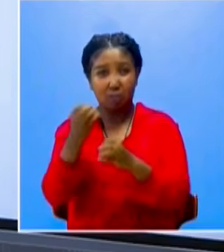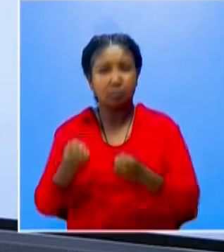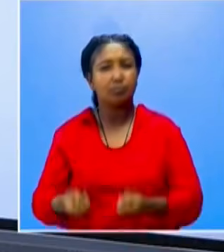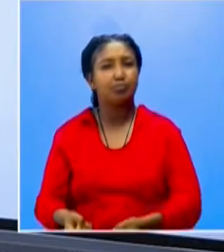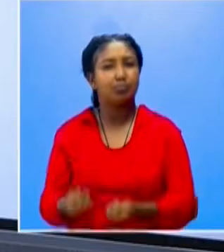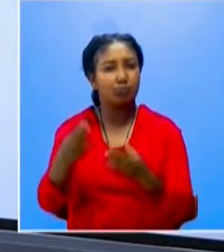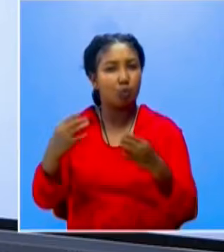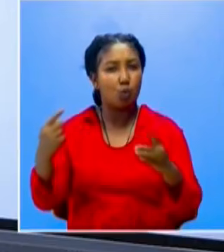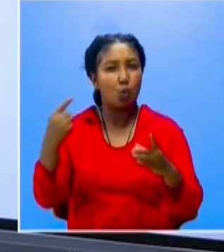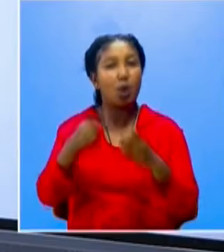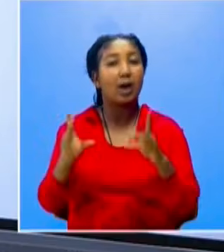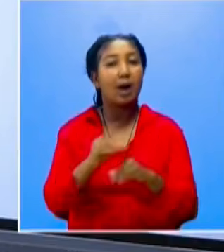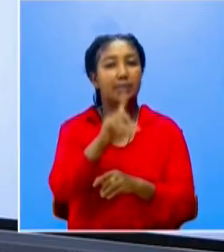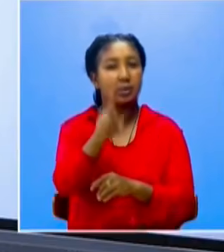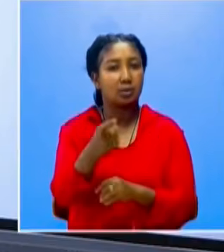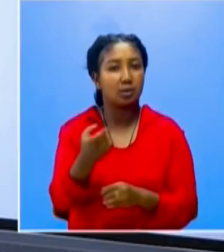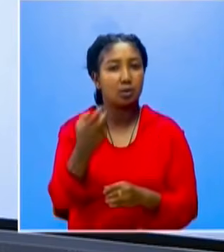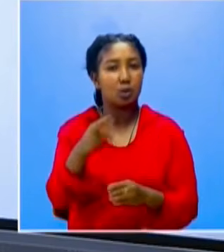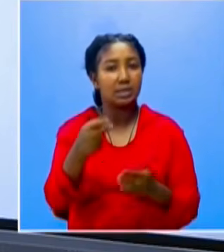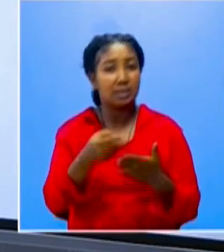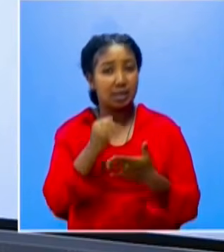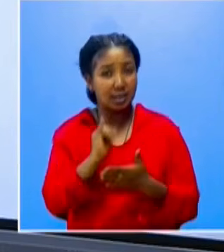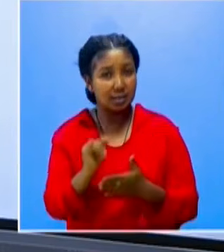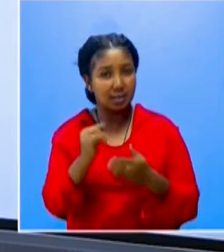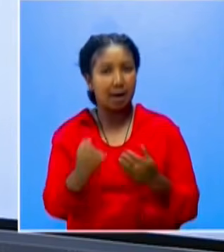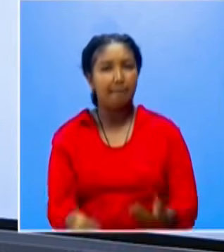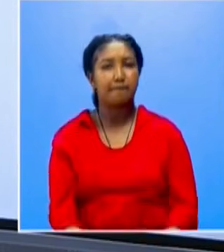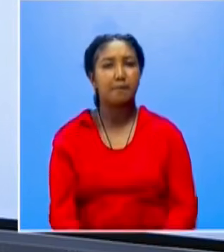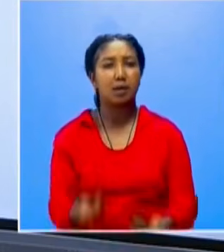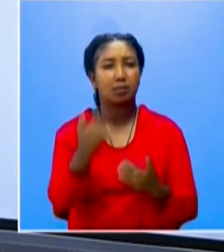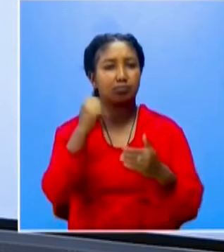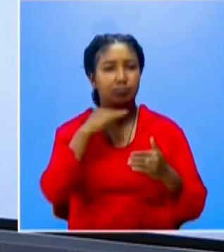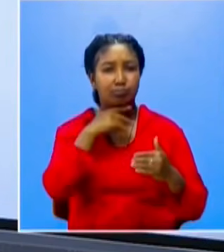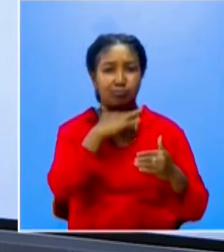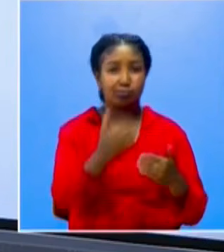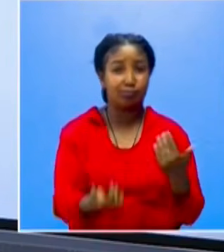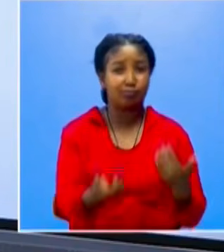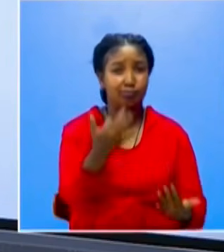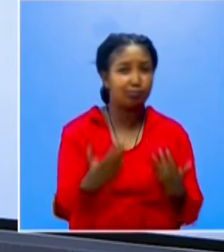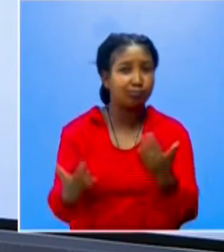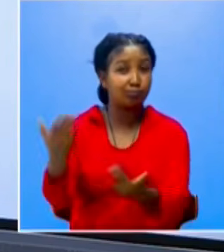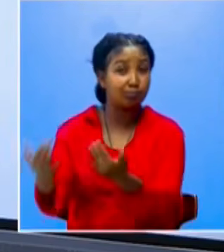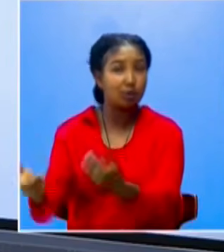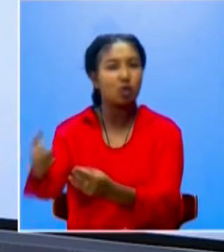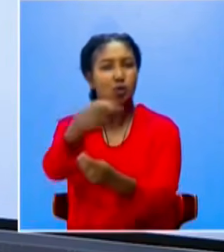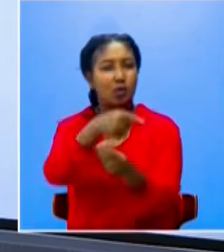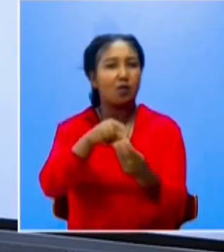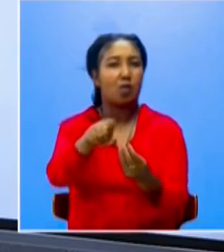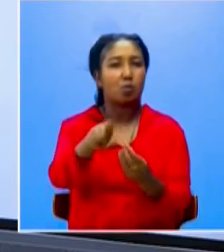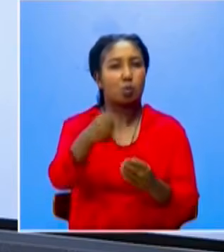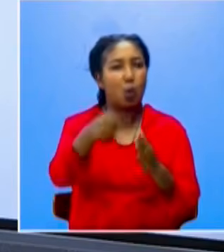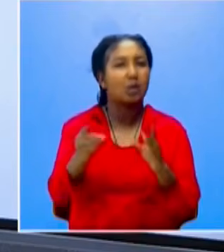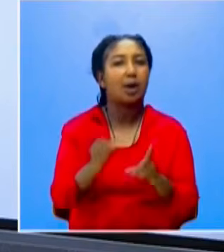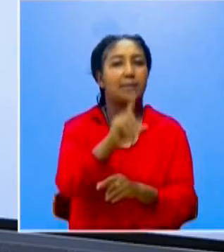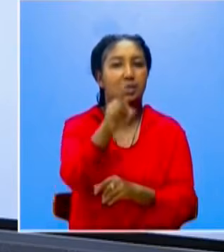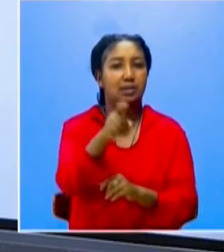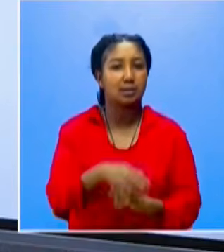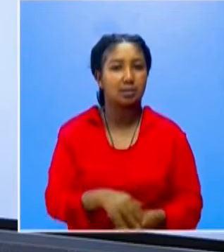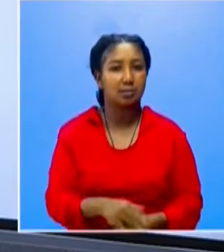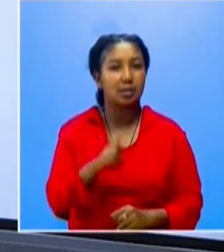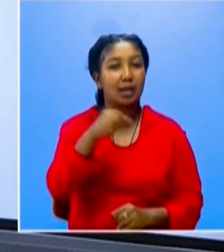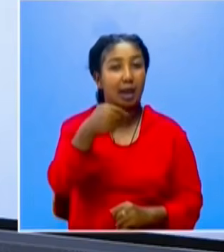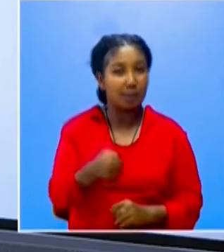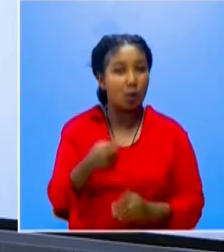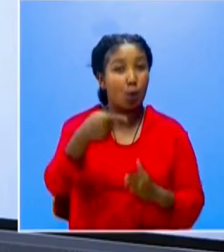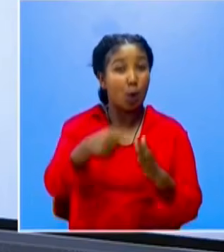think would happen? What do you think when there is a burning of trash everywhere in your environment? Tell me